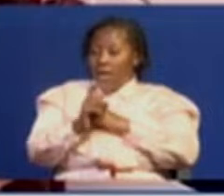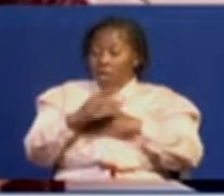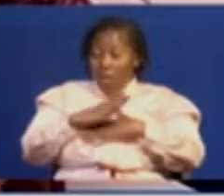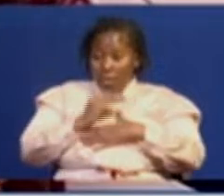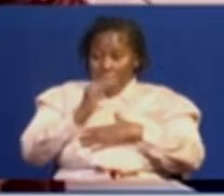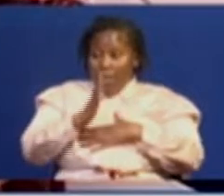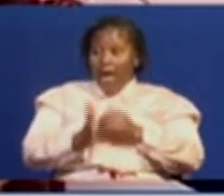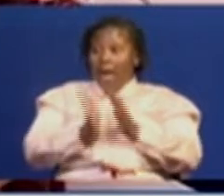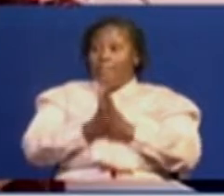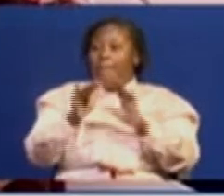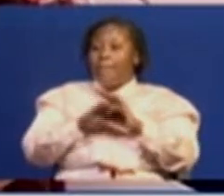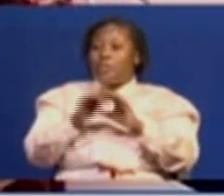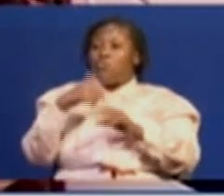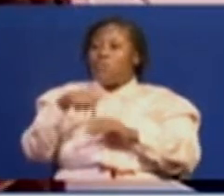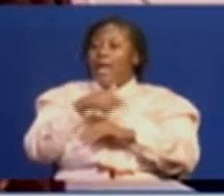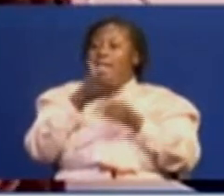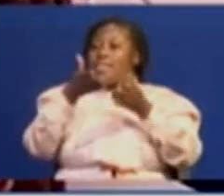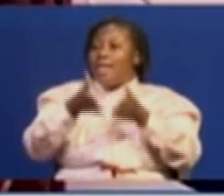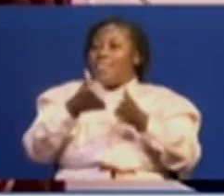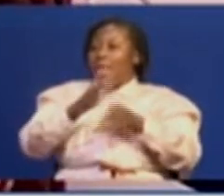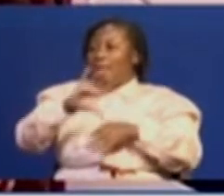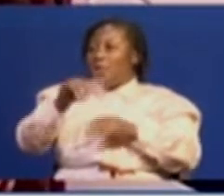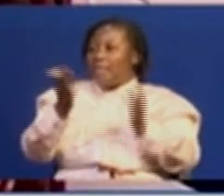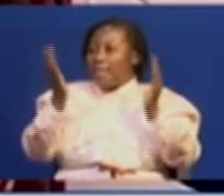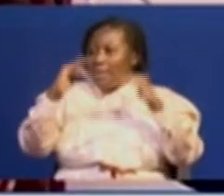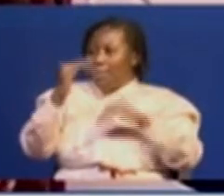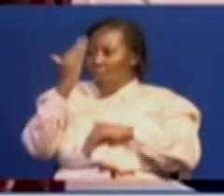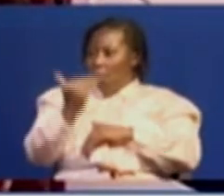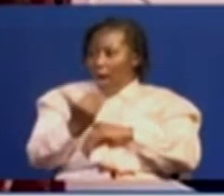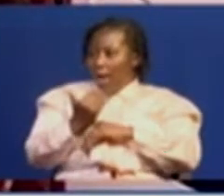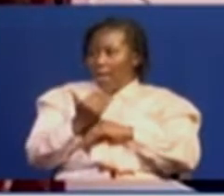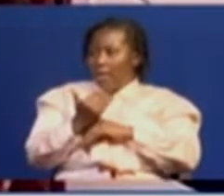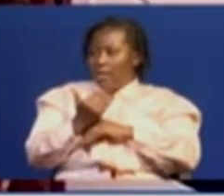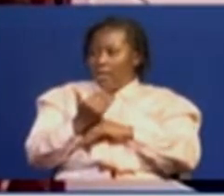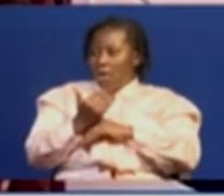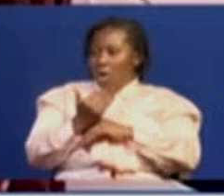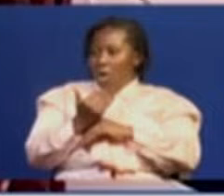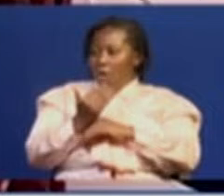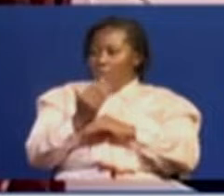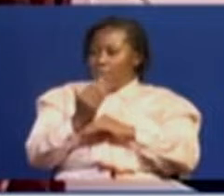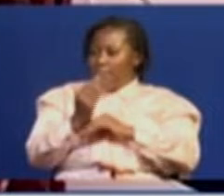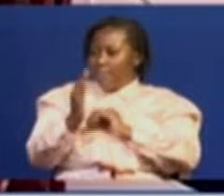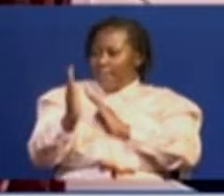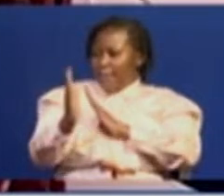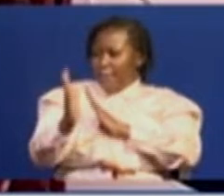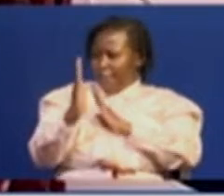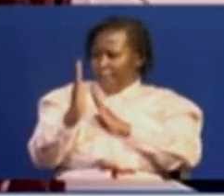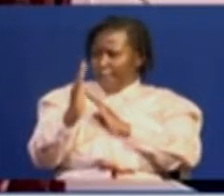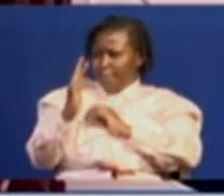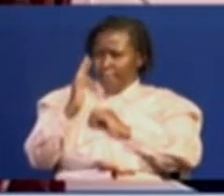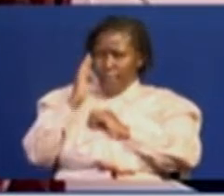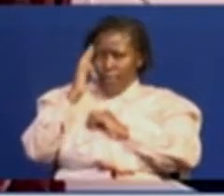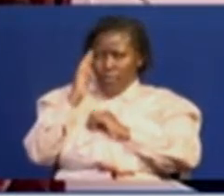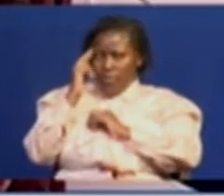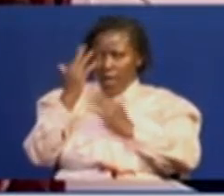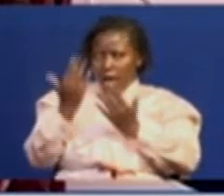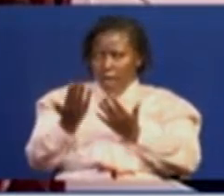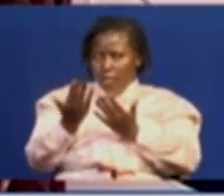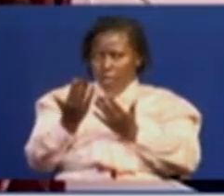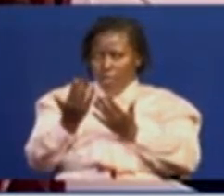and members, we were in the county assembly because of security